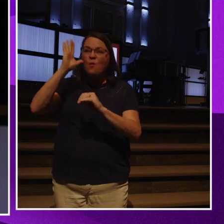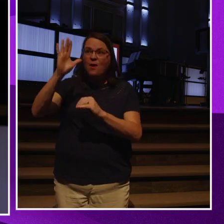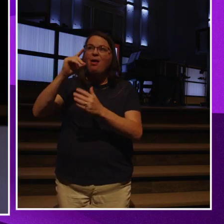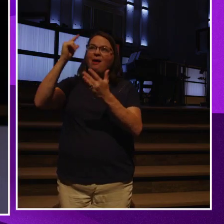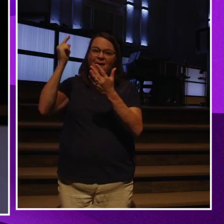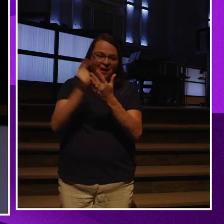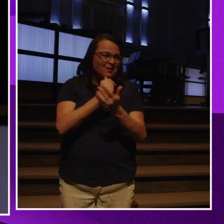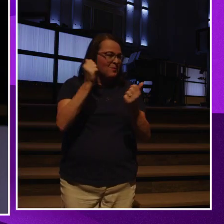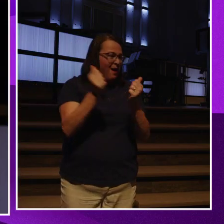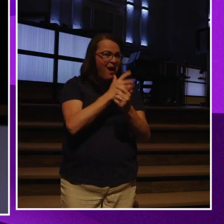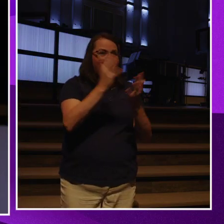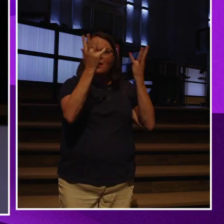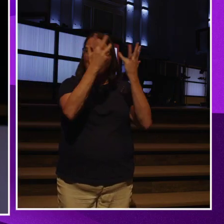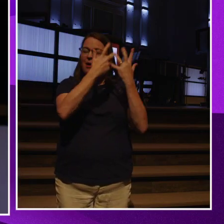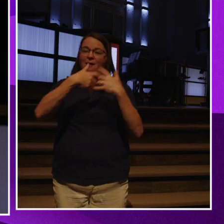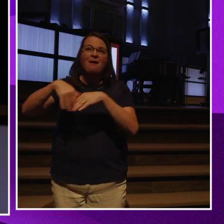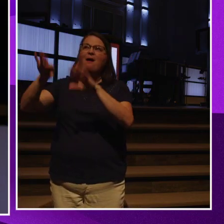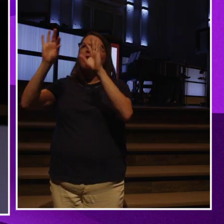true.